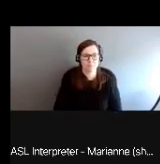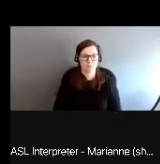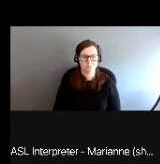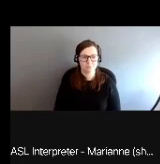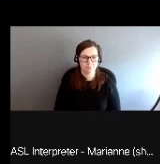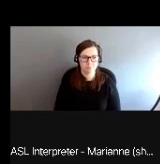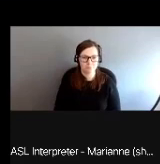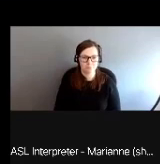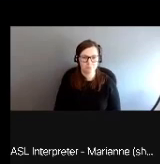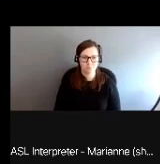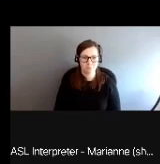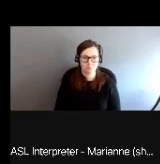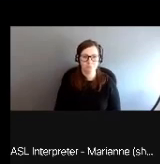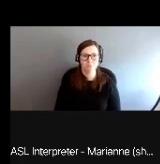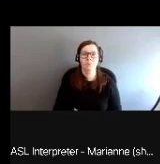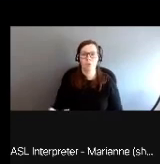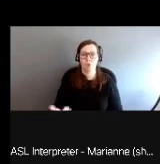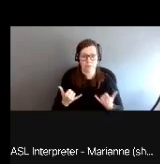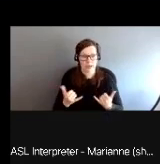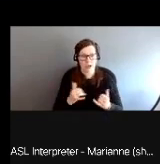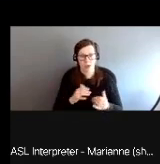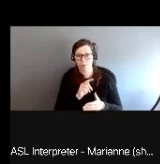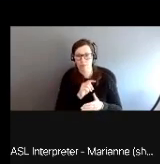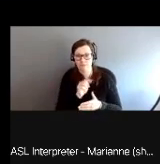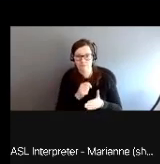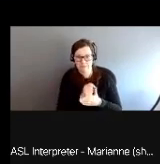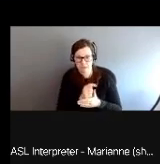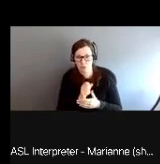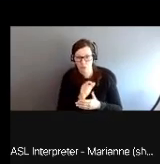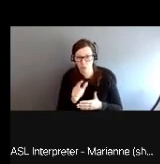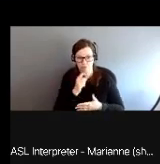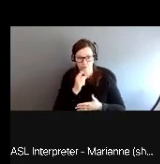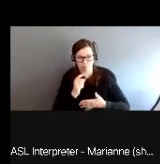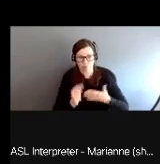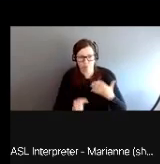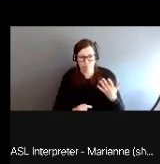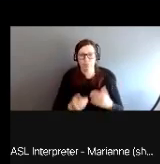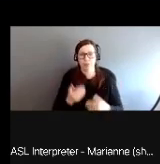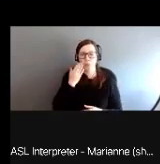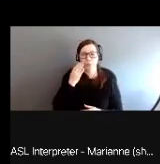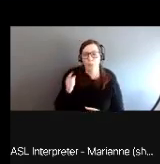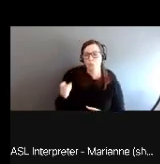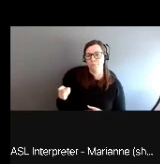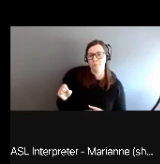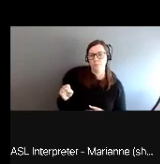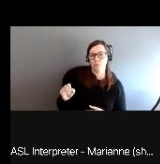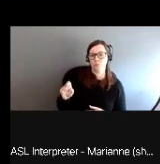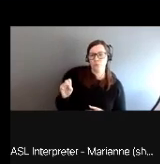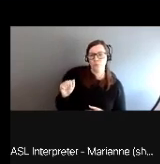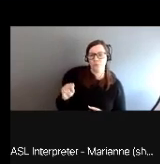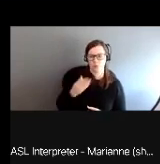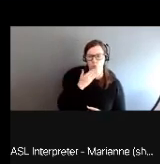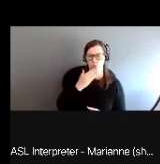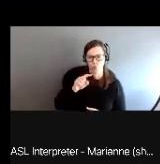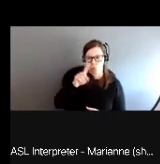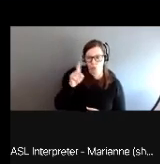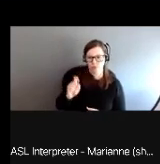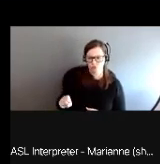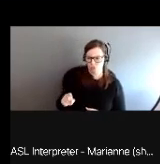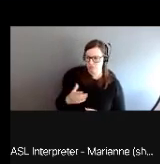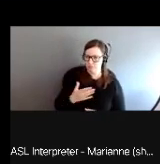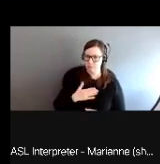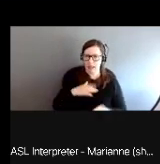So getting back into the video tools, and I know, Susan, you asked amazing question, how do I record what I'm doing